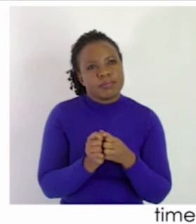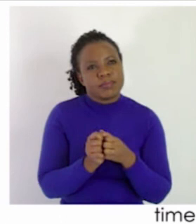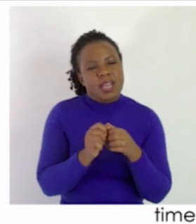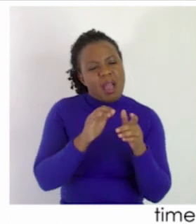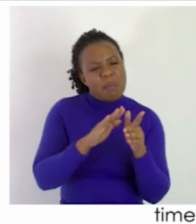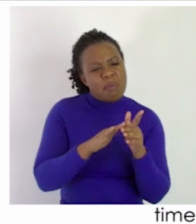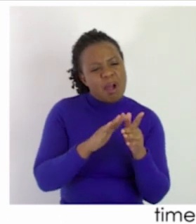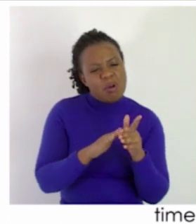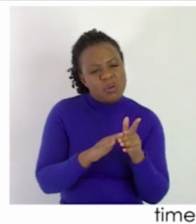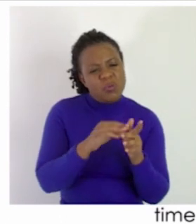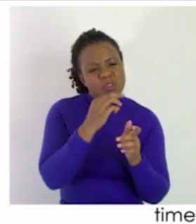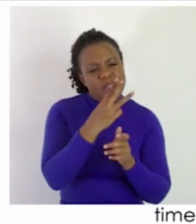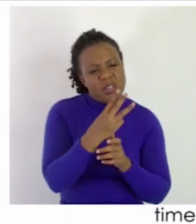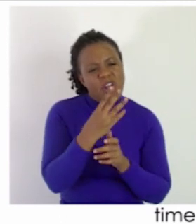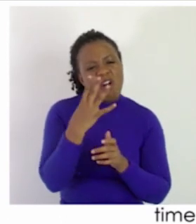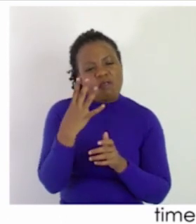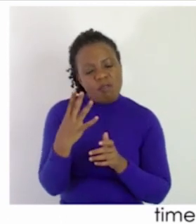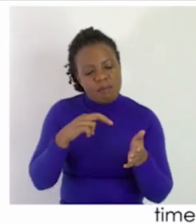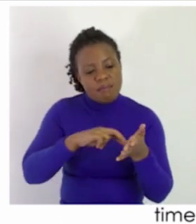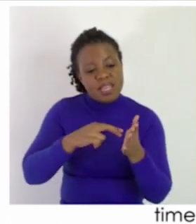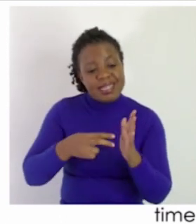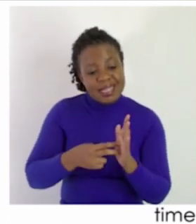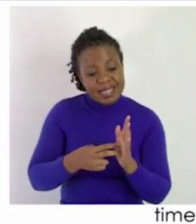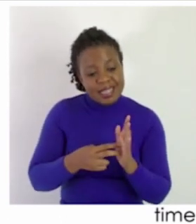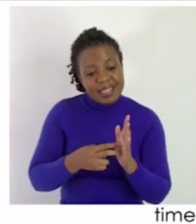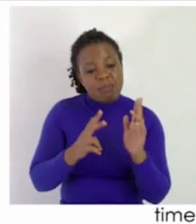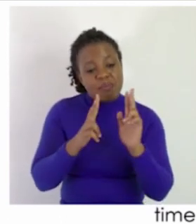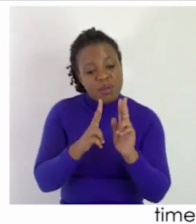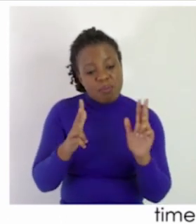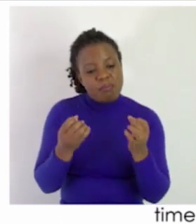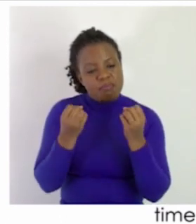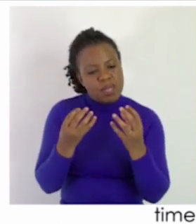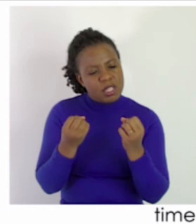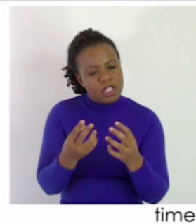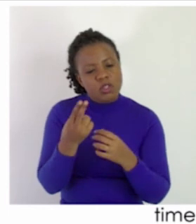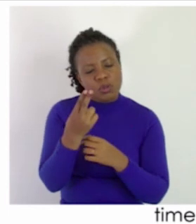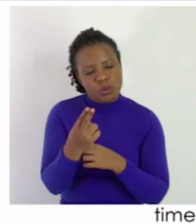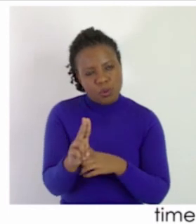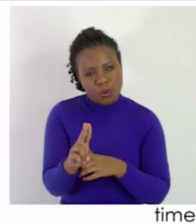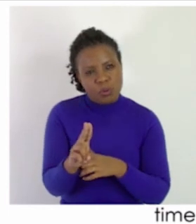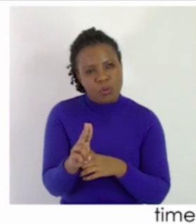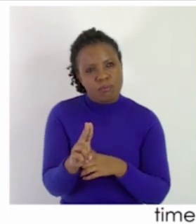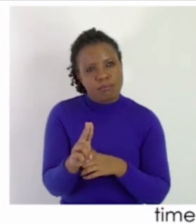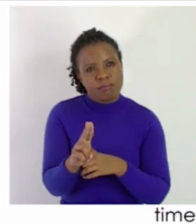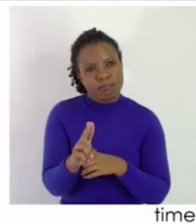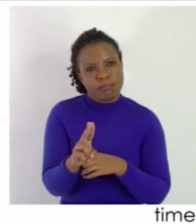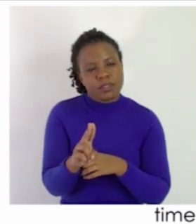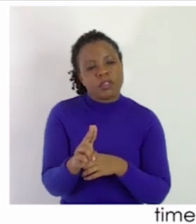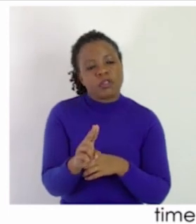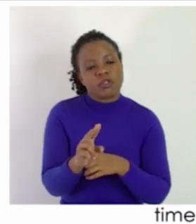about 3 or 4, which means there are not many. So we say there are a